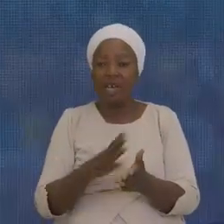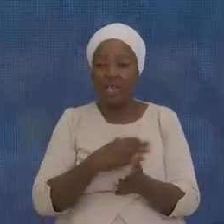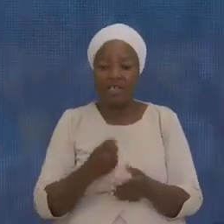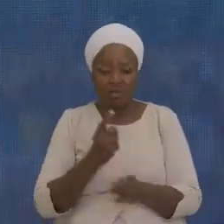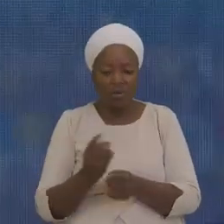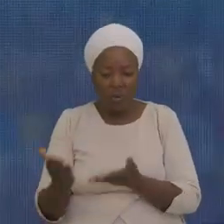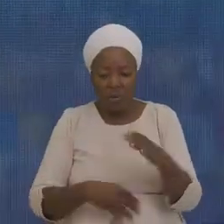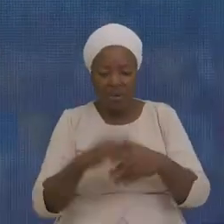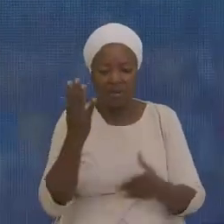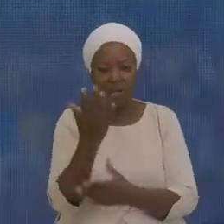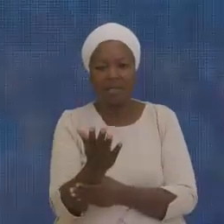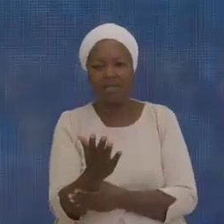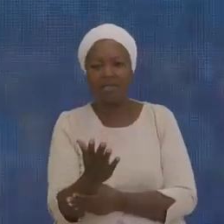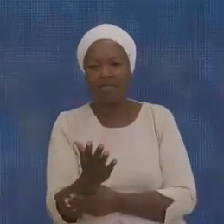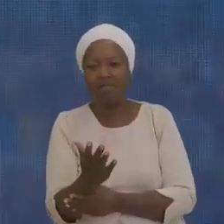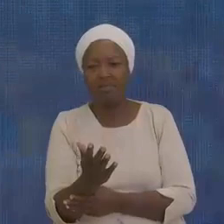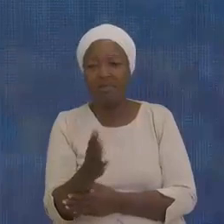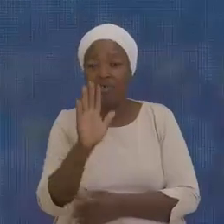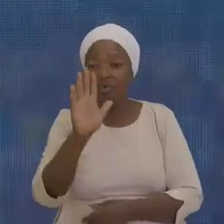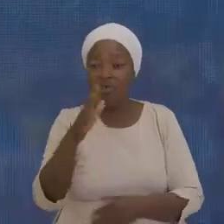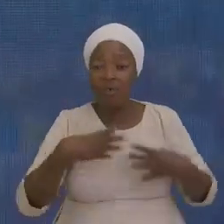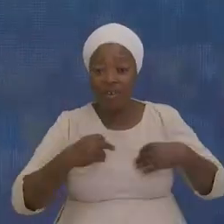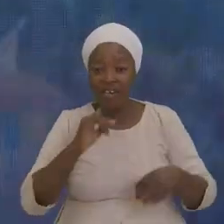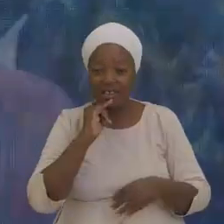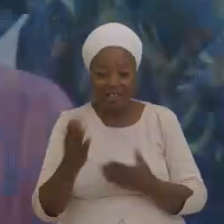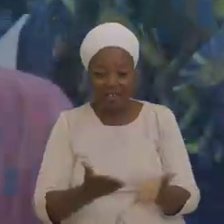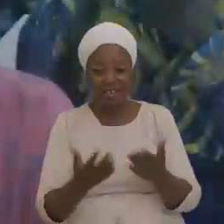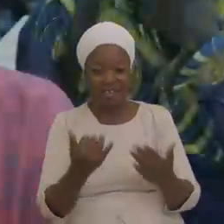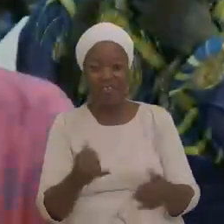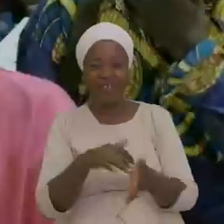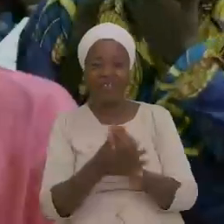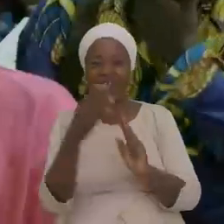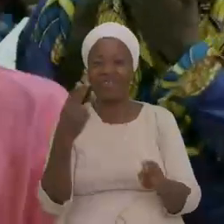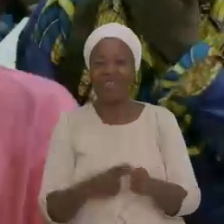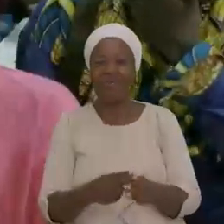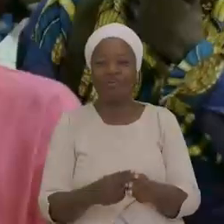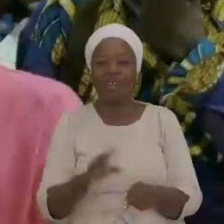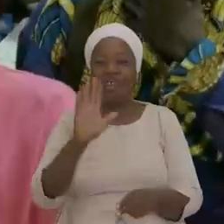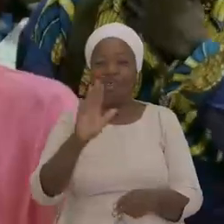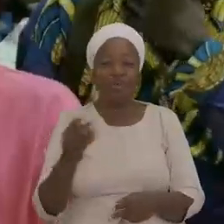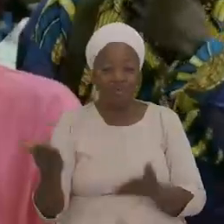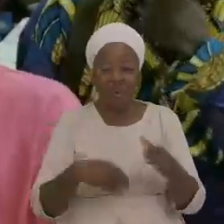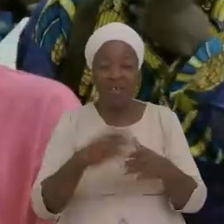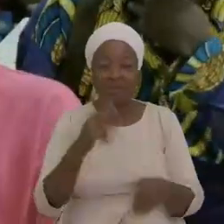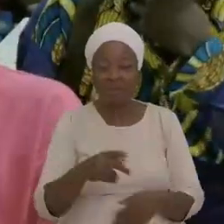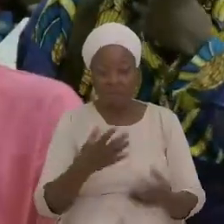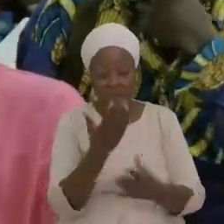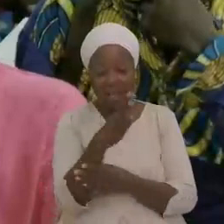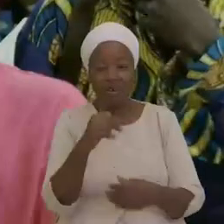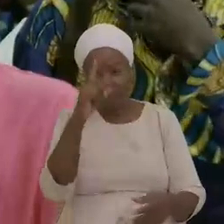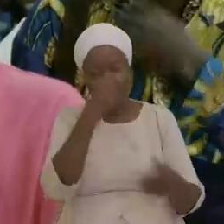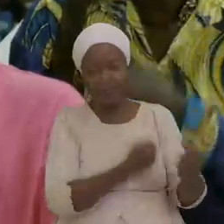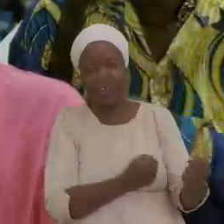hand. Your healing is available. You stretch your hand of faith.